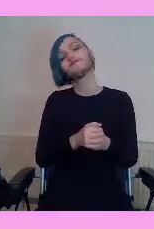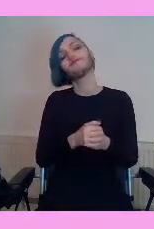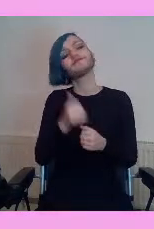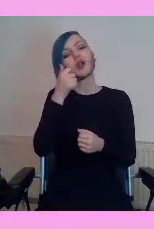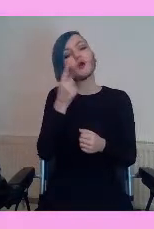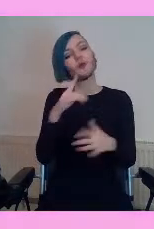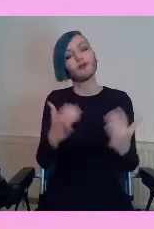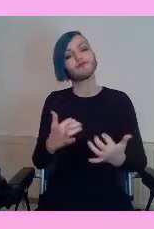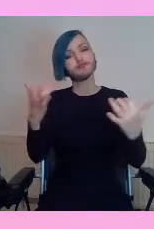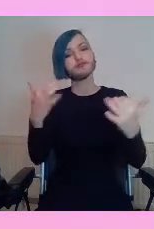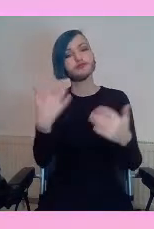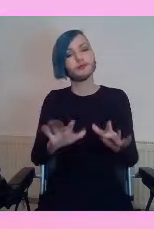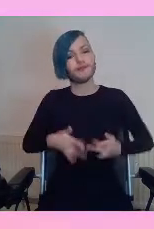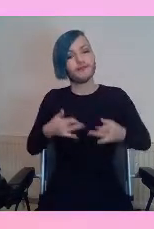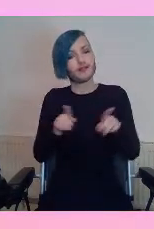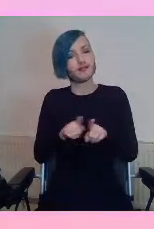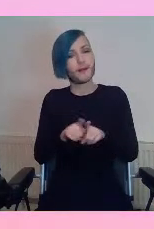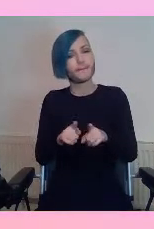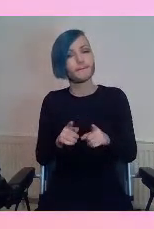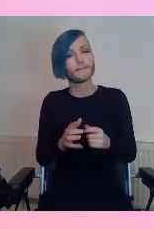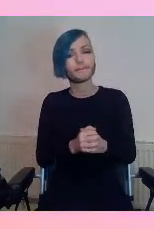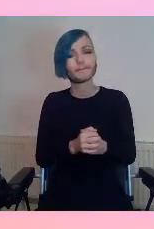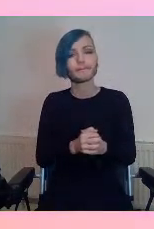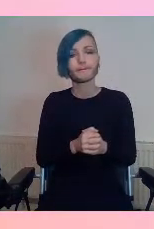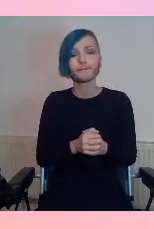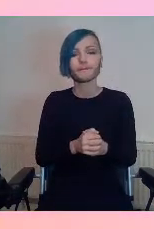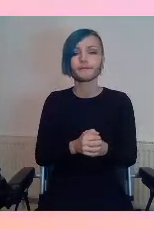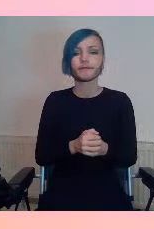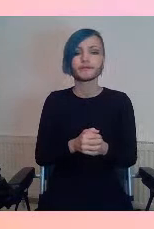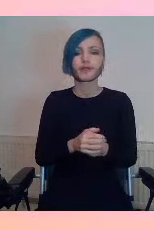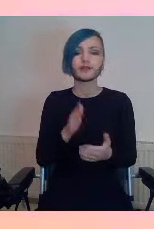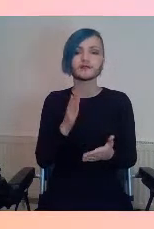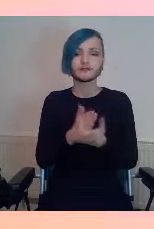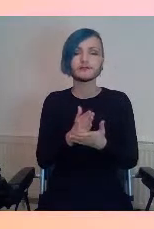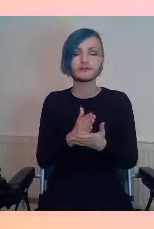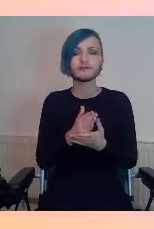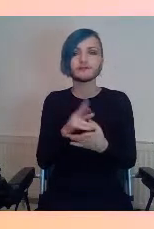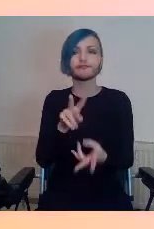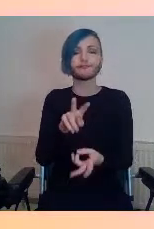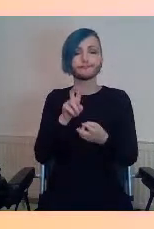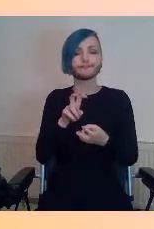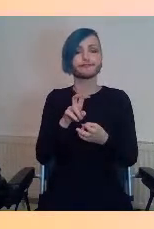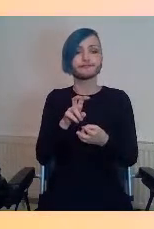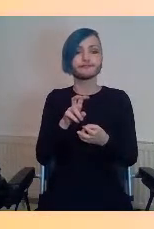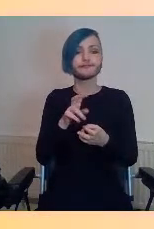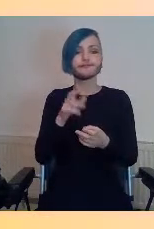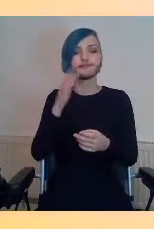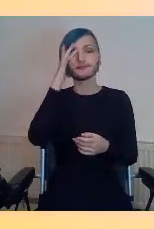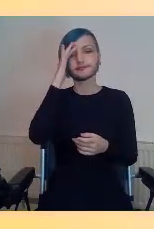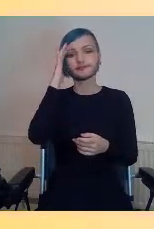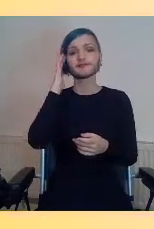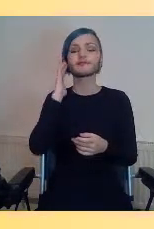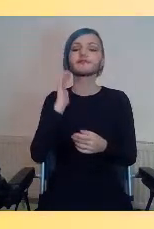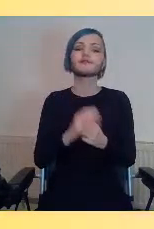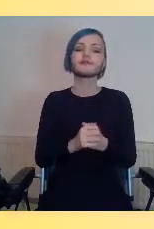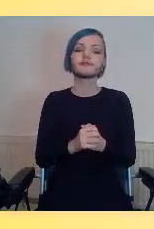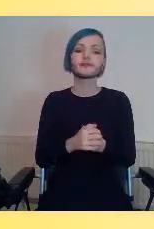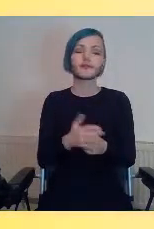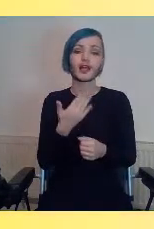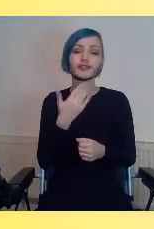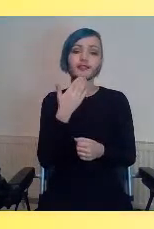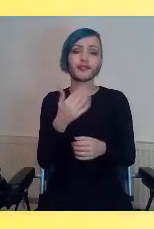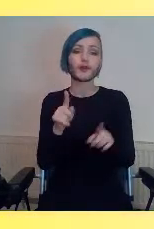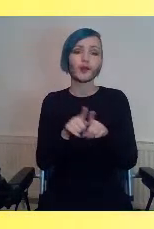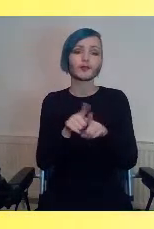the same. And again, like, listen to the calls to action, and thank you again. And thank you to Max, who's